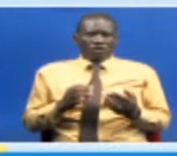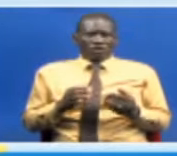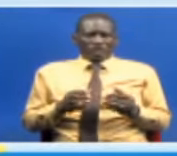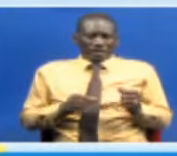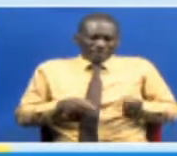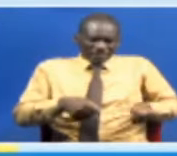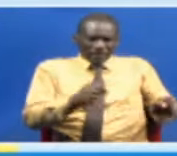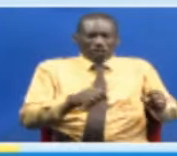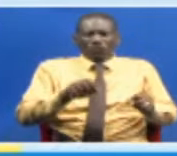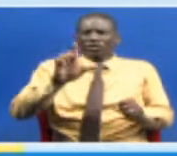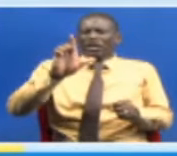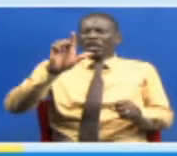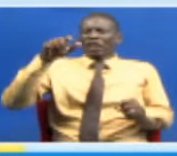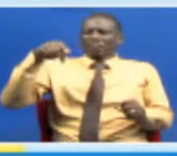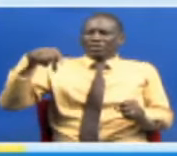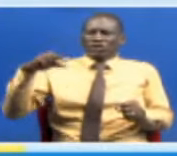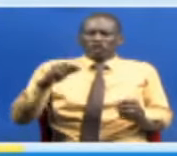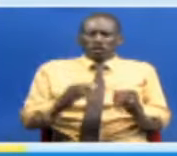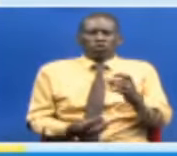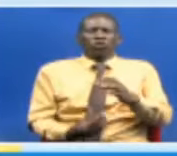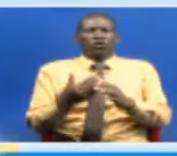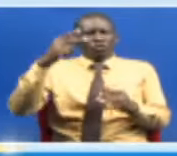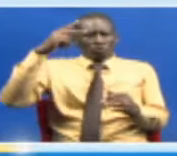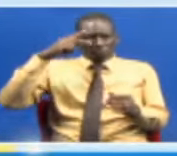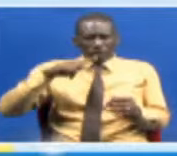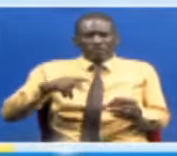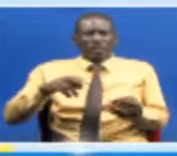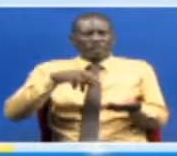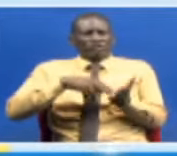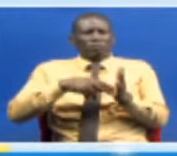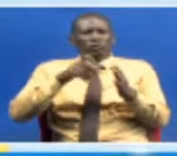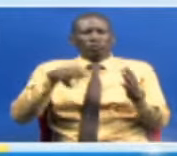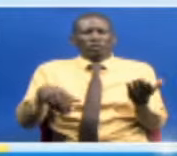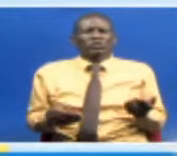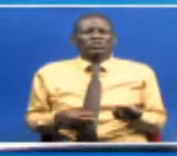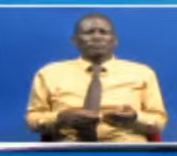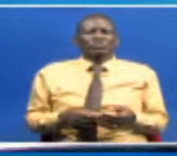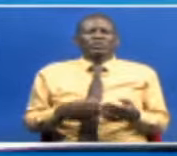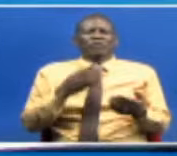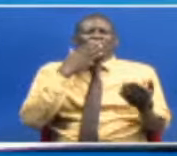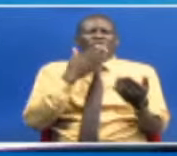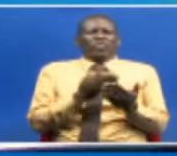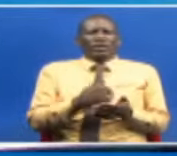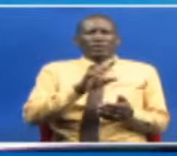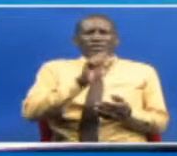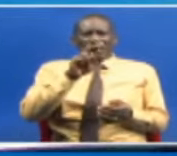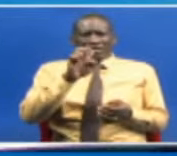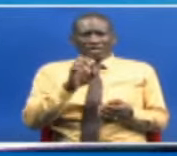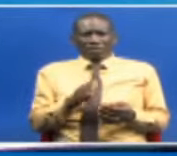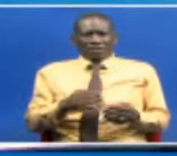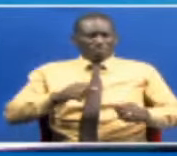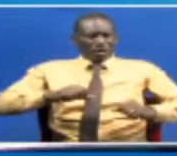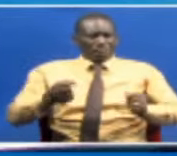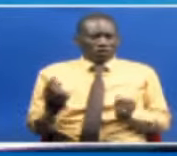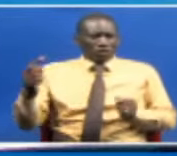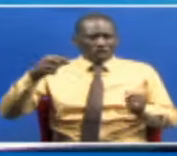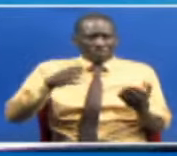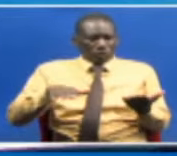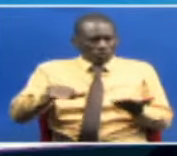LPG growth policy, what is it? Thank you, Sainap, and nice to be here to